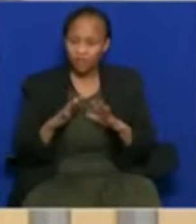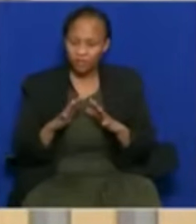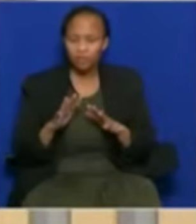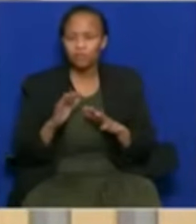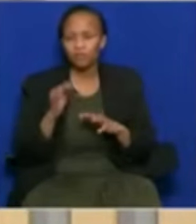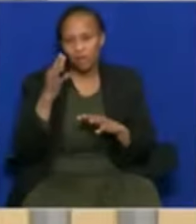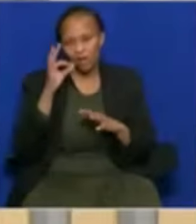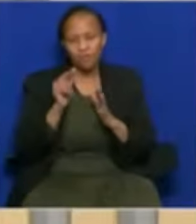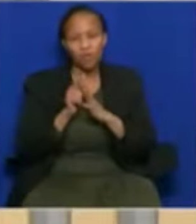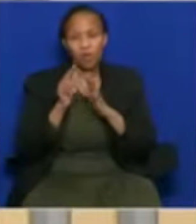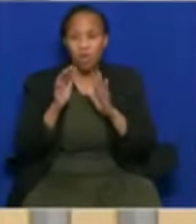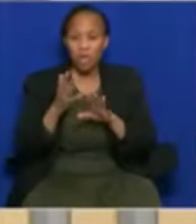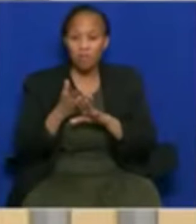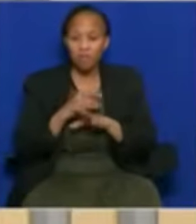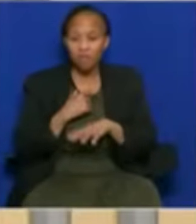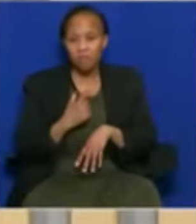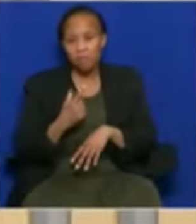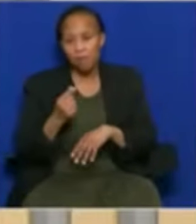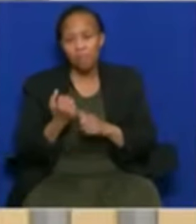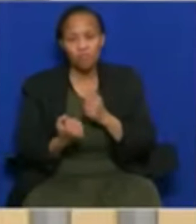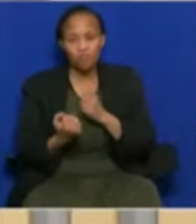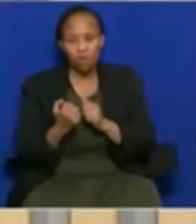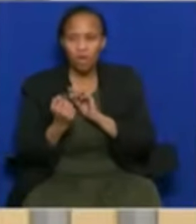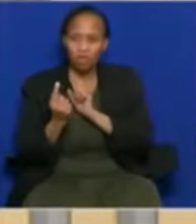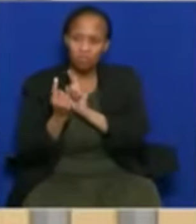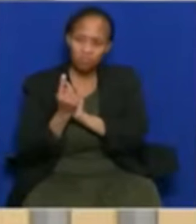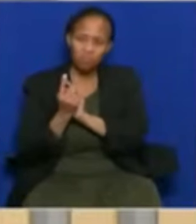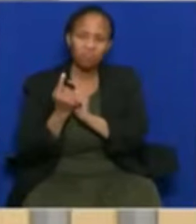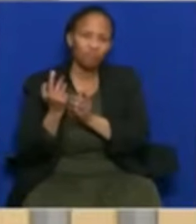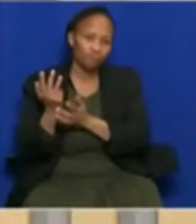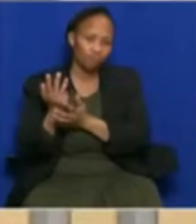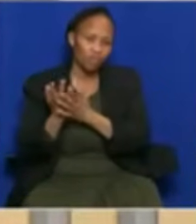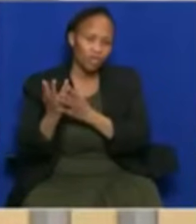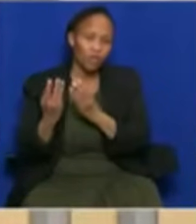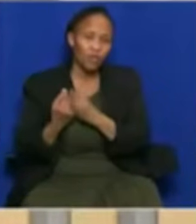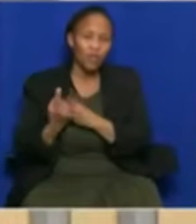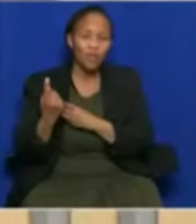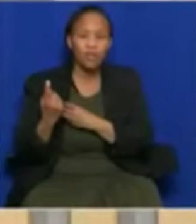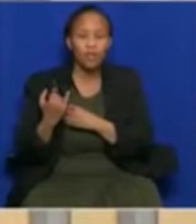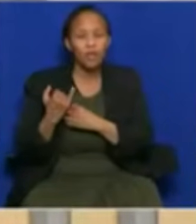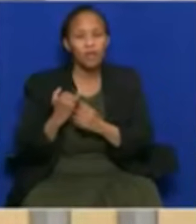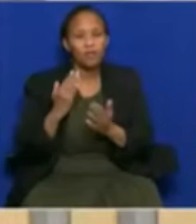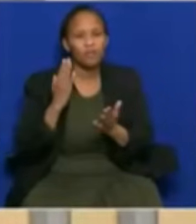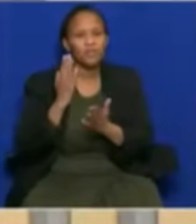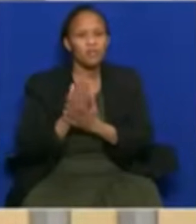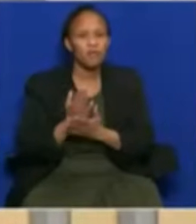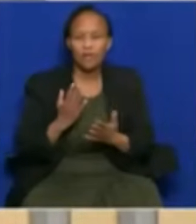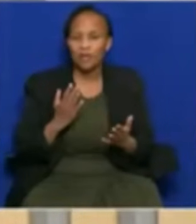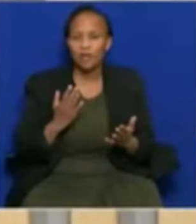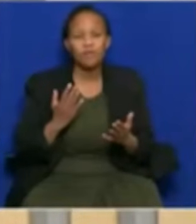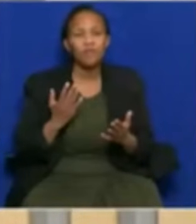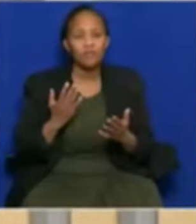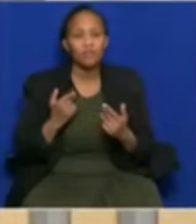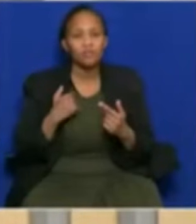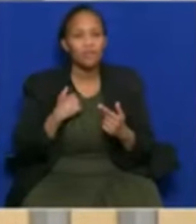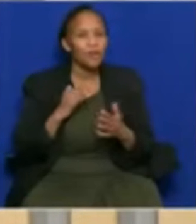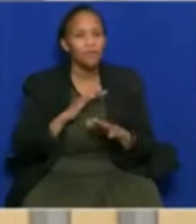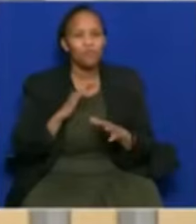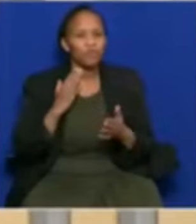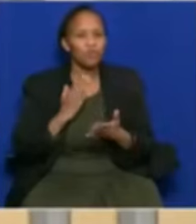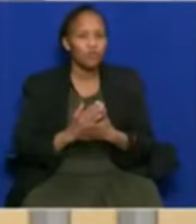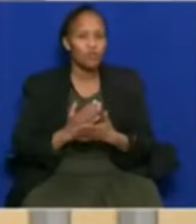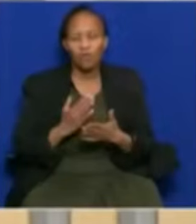early deliberations in the court, whilst we're deliberating with bail or whatever, I'm not sure whether anything came up